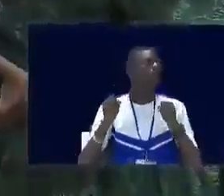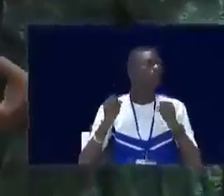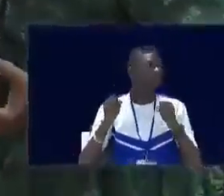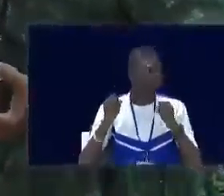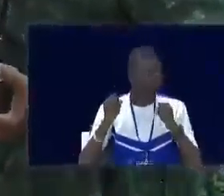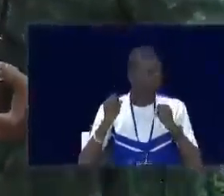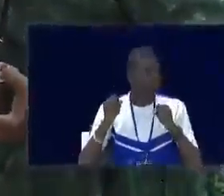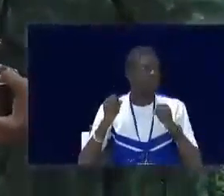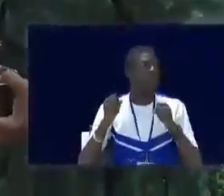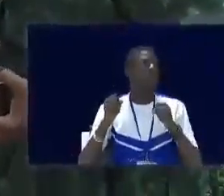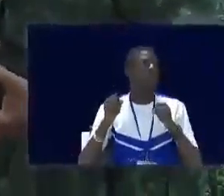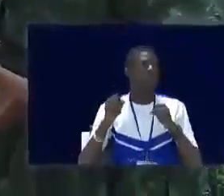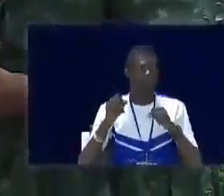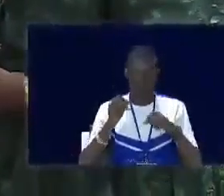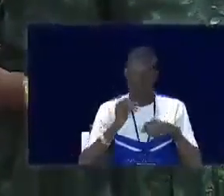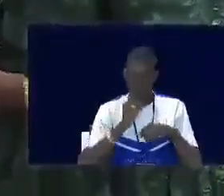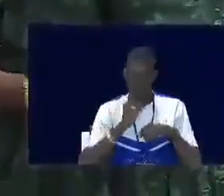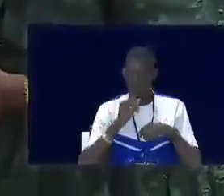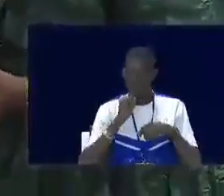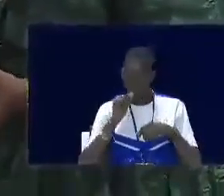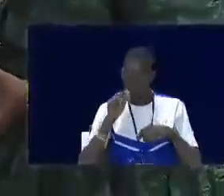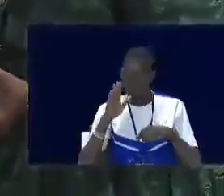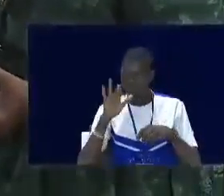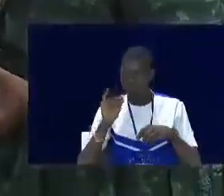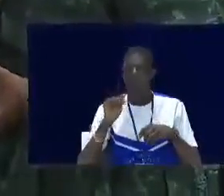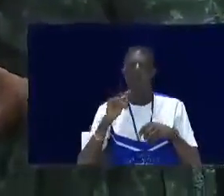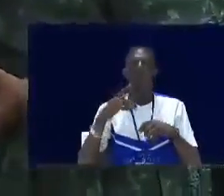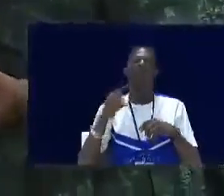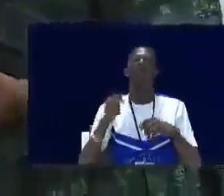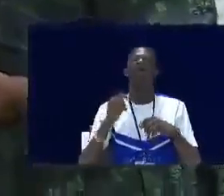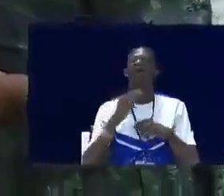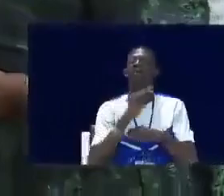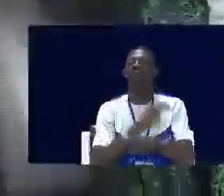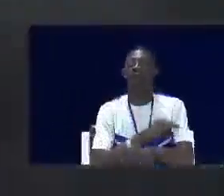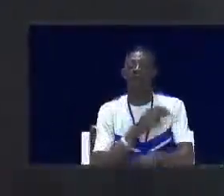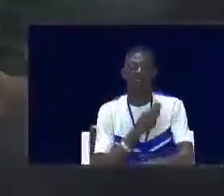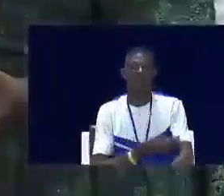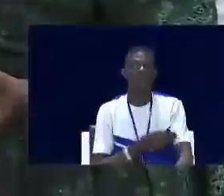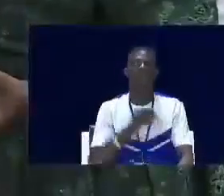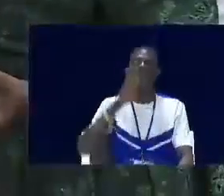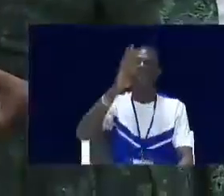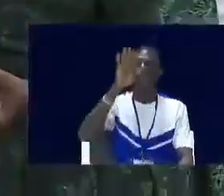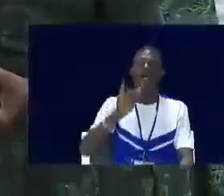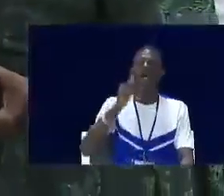and it is not by might.